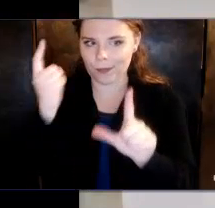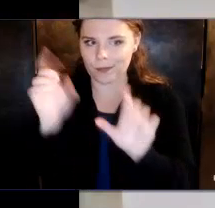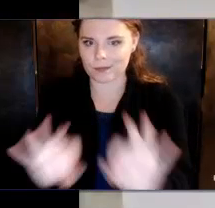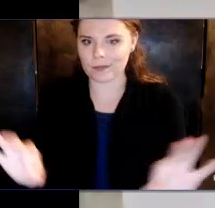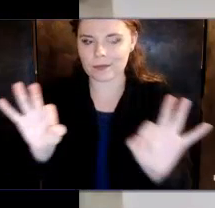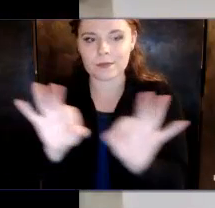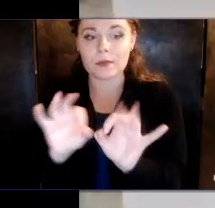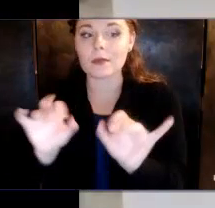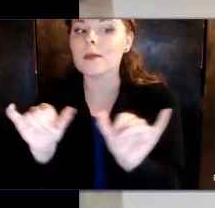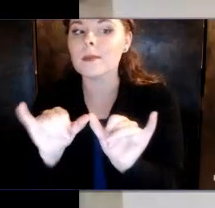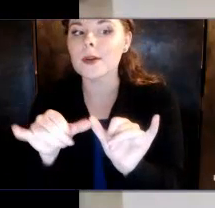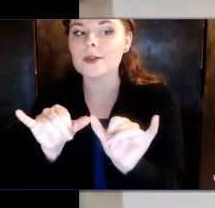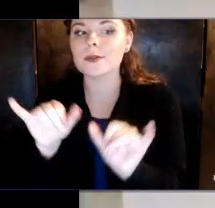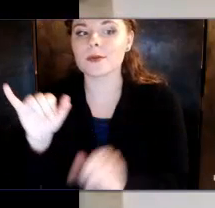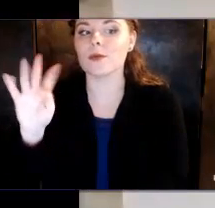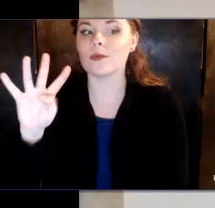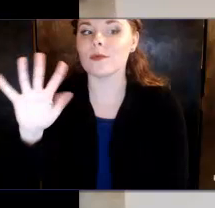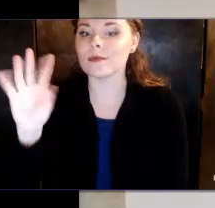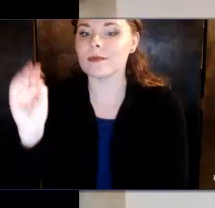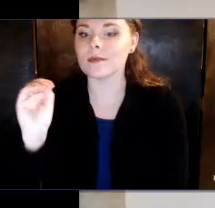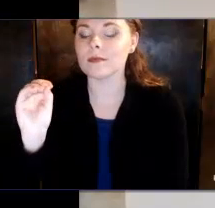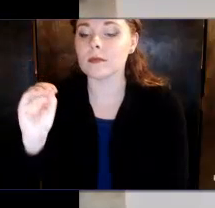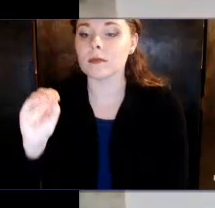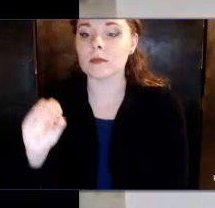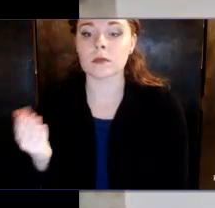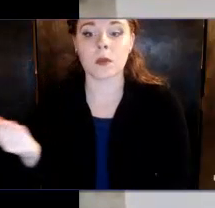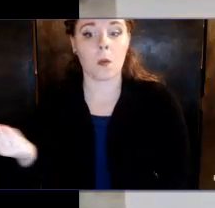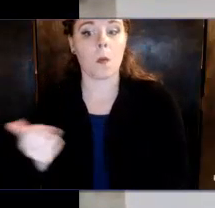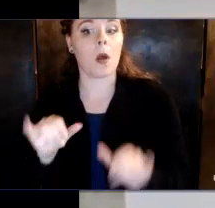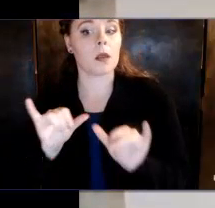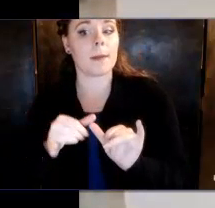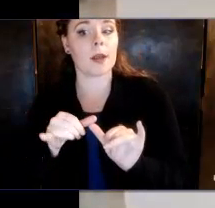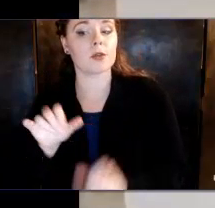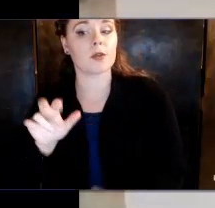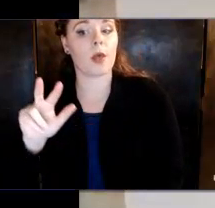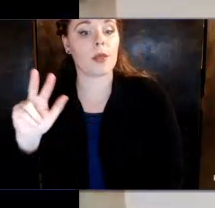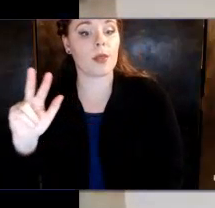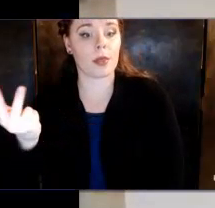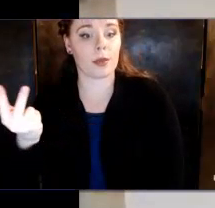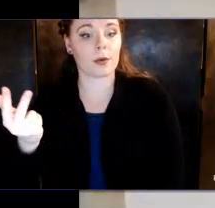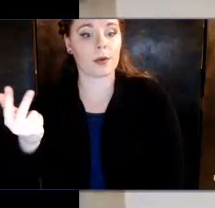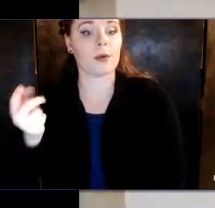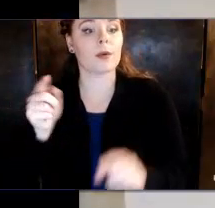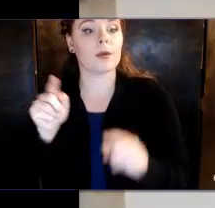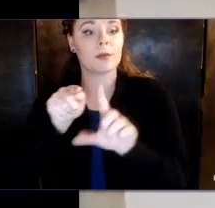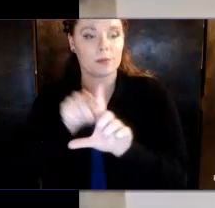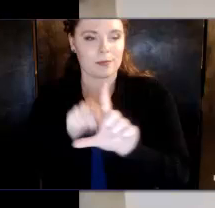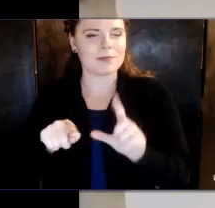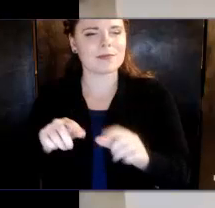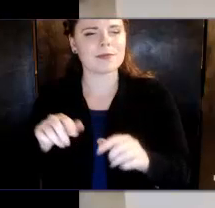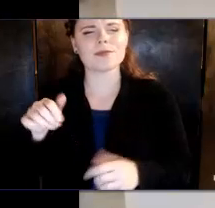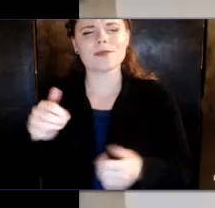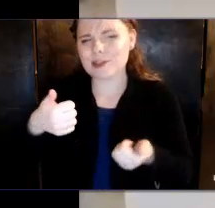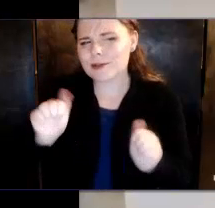that measures 45 degrees. What is the measure of the third angle? We're going to try to do the same 2 steps